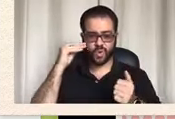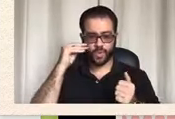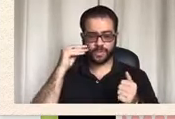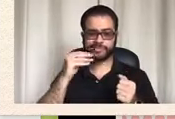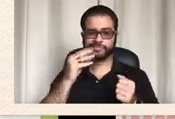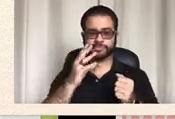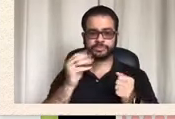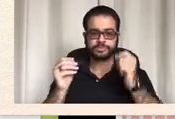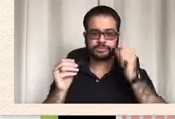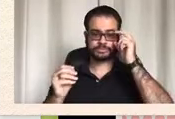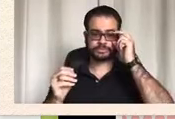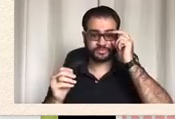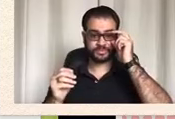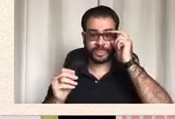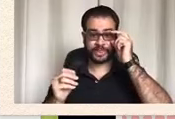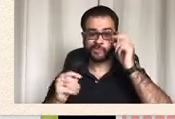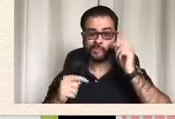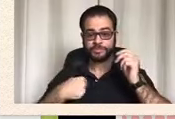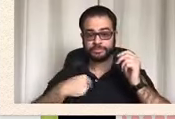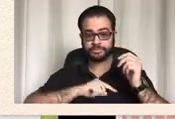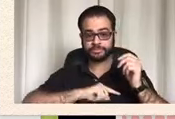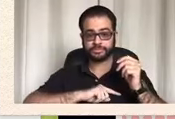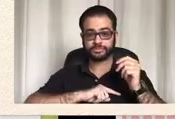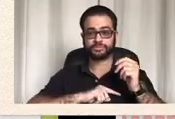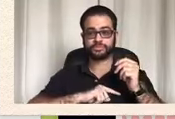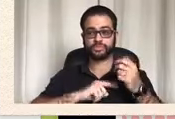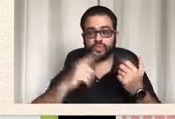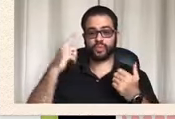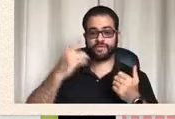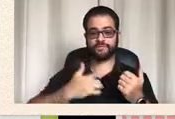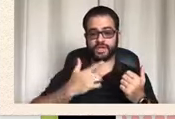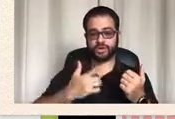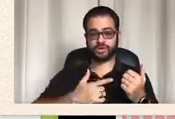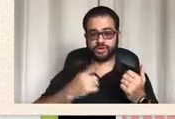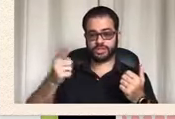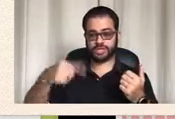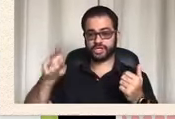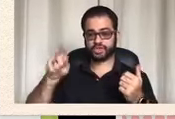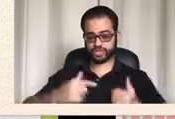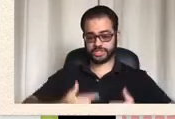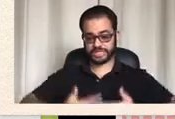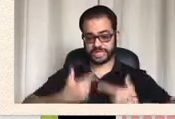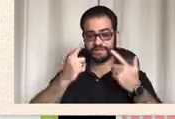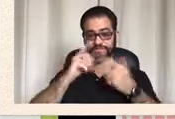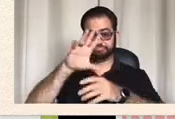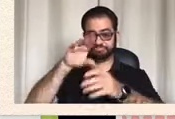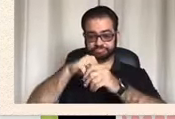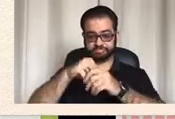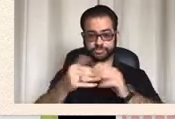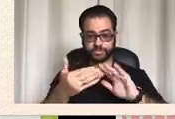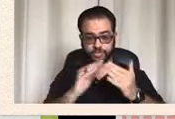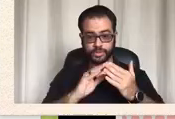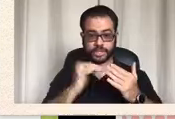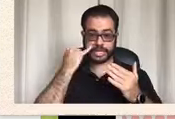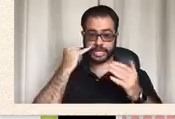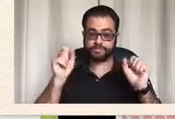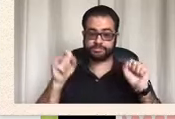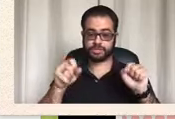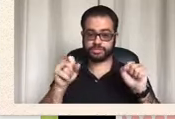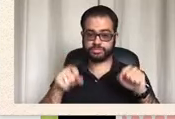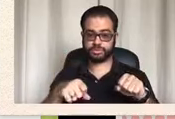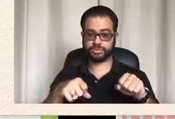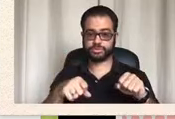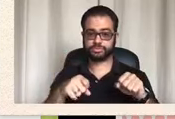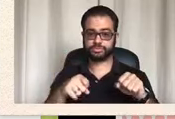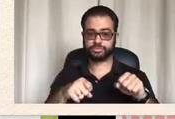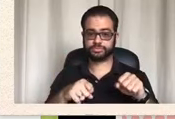and we are of the opinion that they should live in the community if at all possible. And